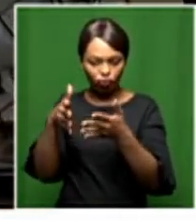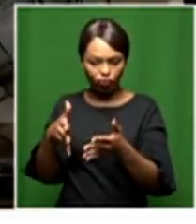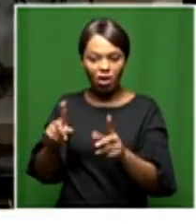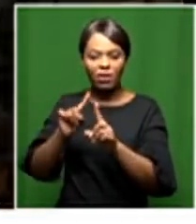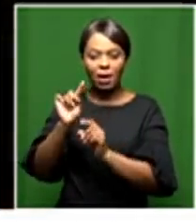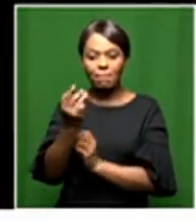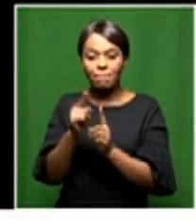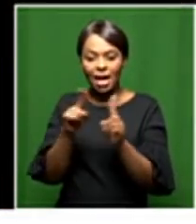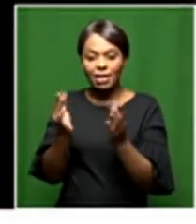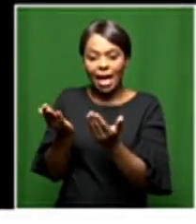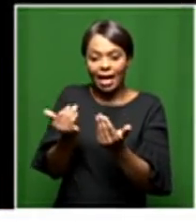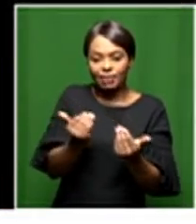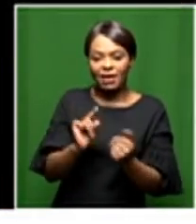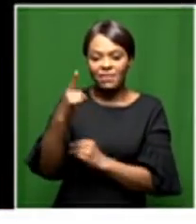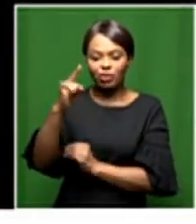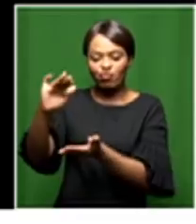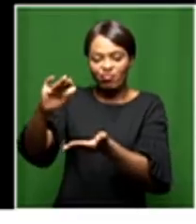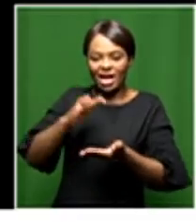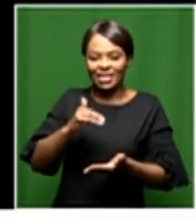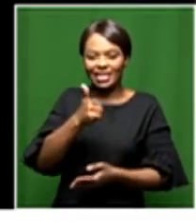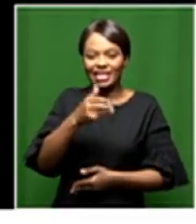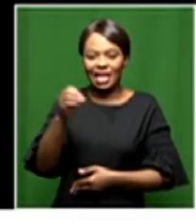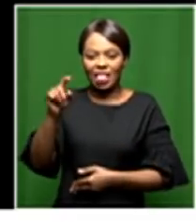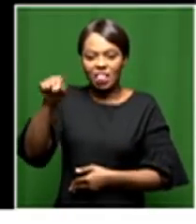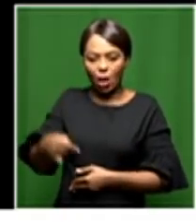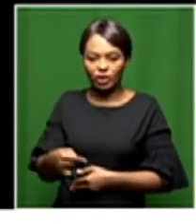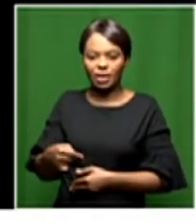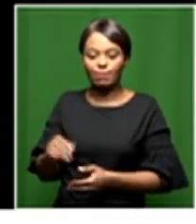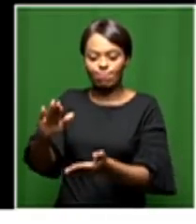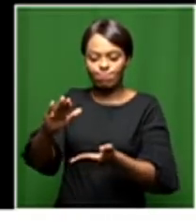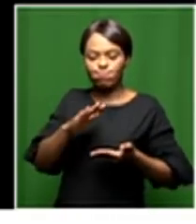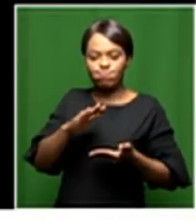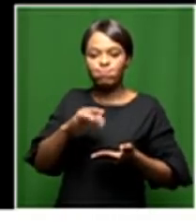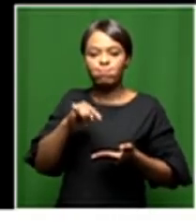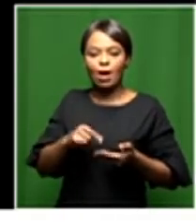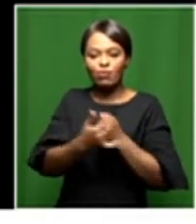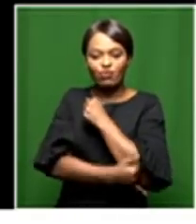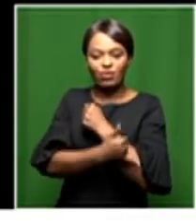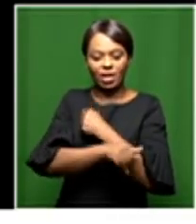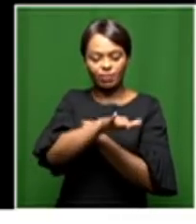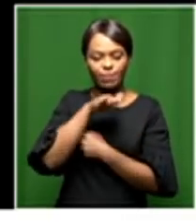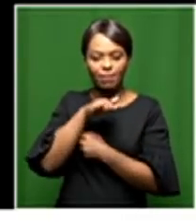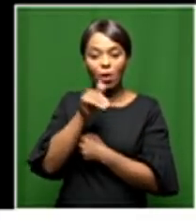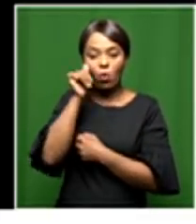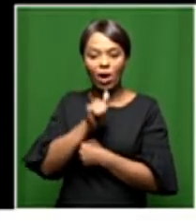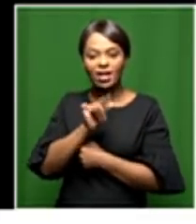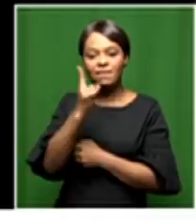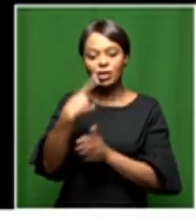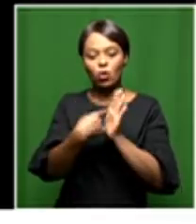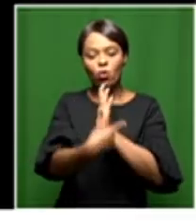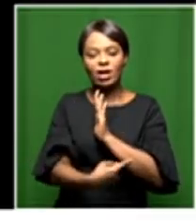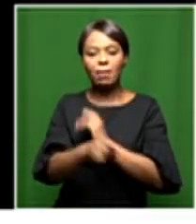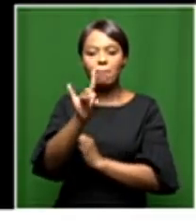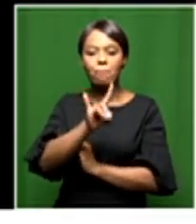batch of the 600,000 that they have purchased to come into the country in the first week of March.